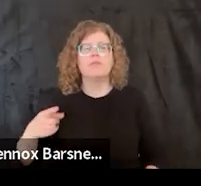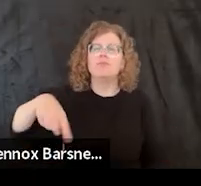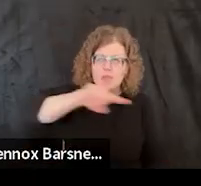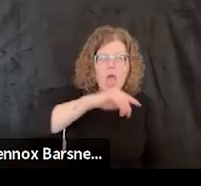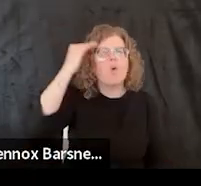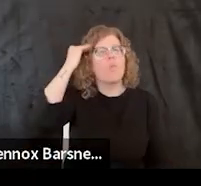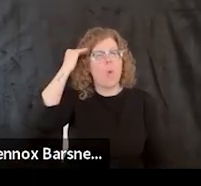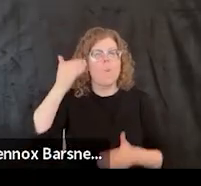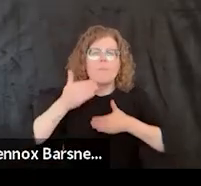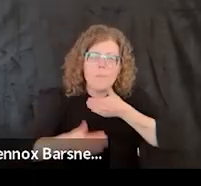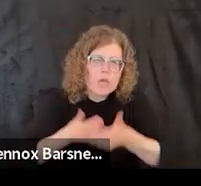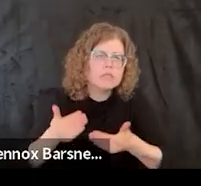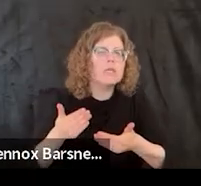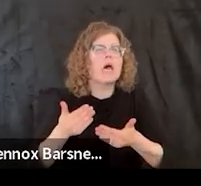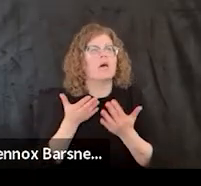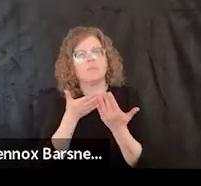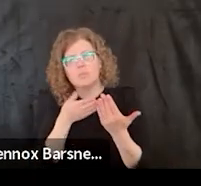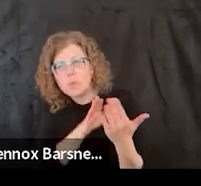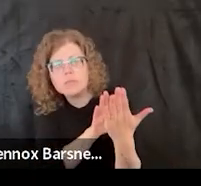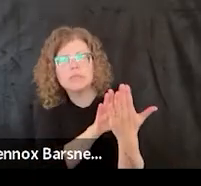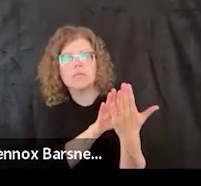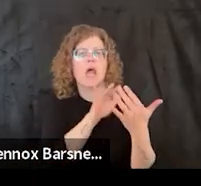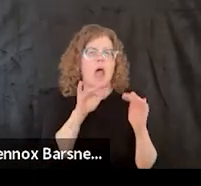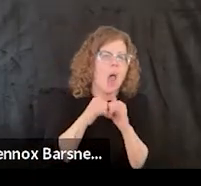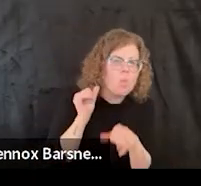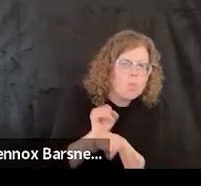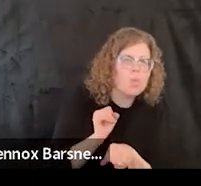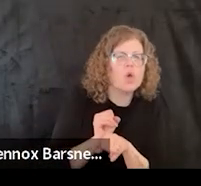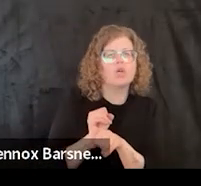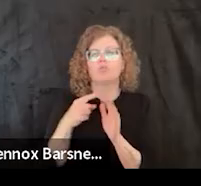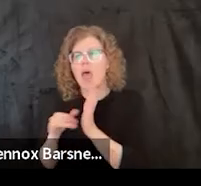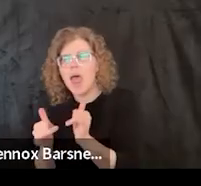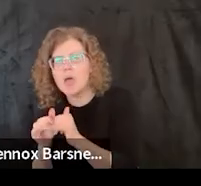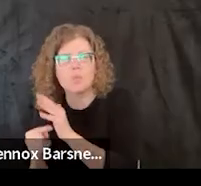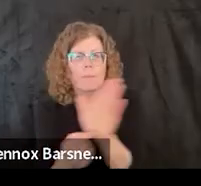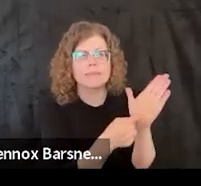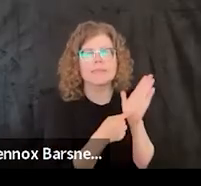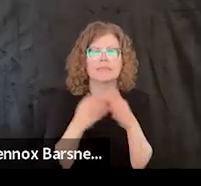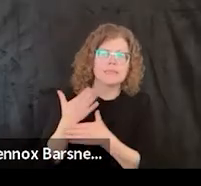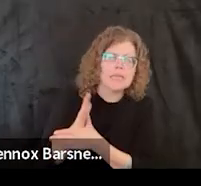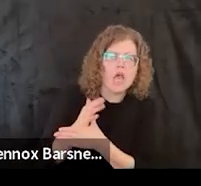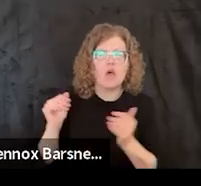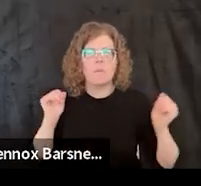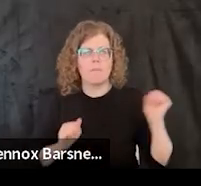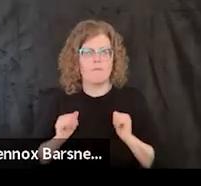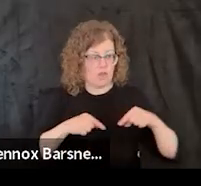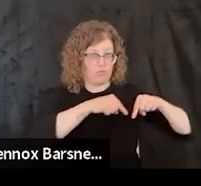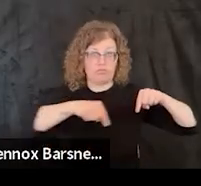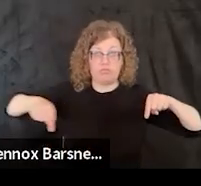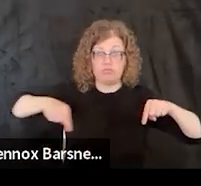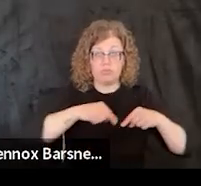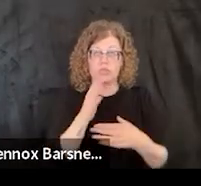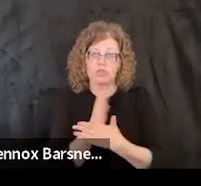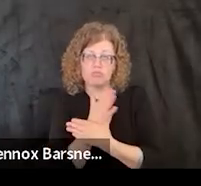approaches, ways of working, ways of presenting, sharing, or performing that are common across different kinds of